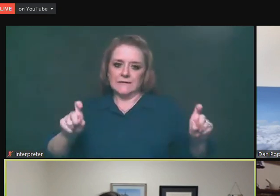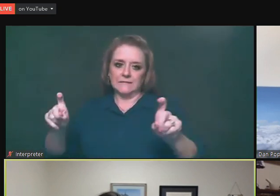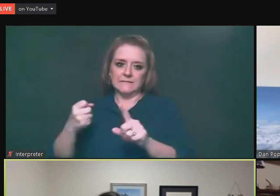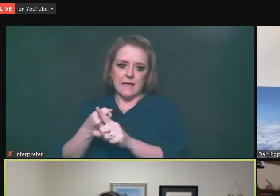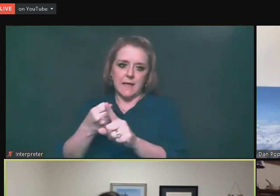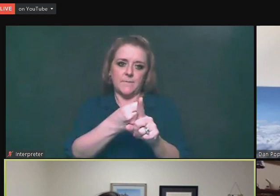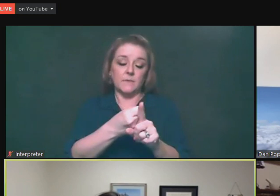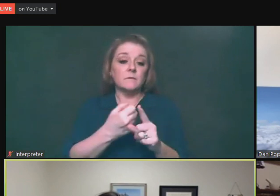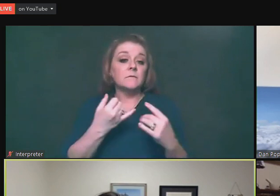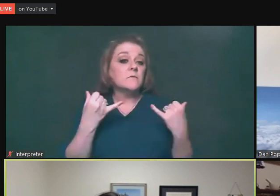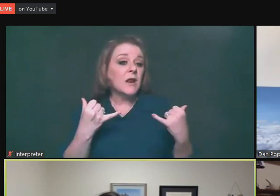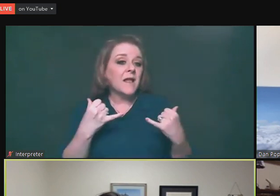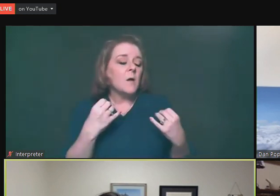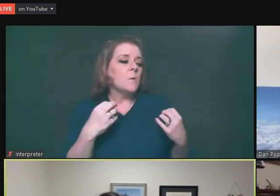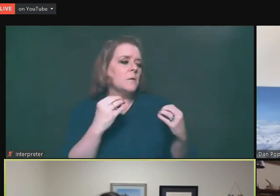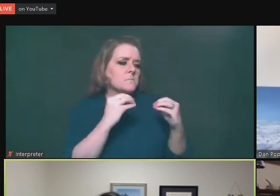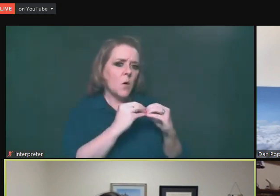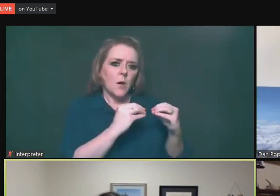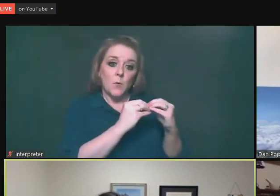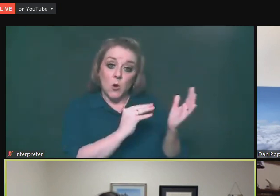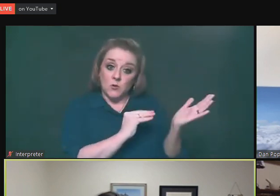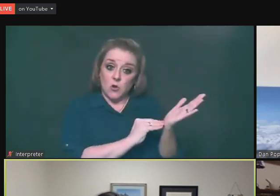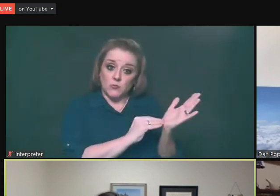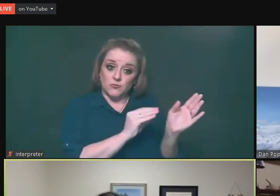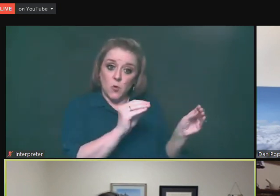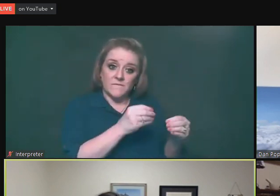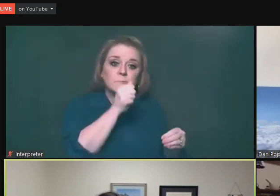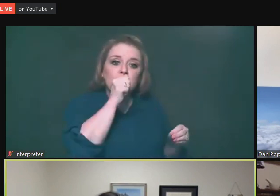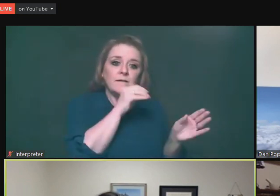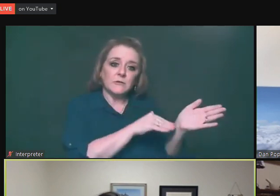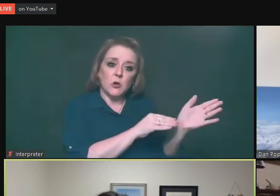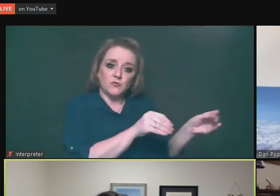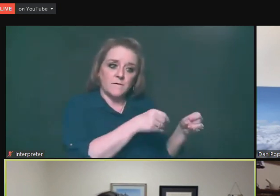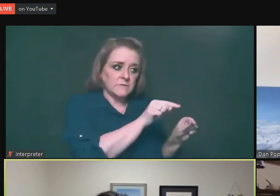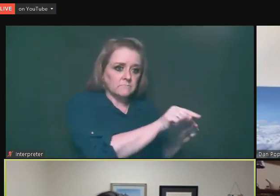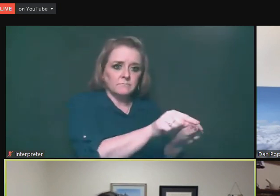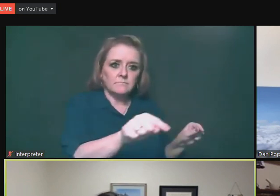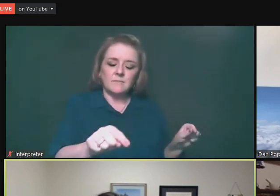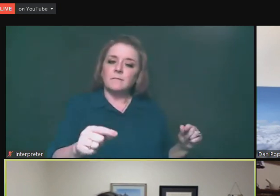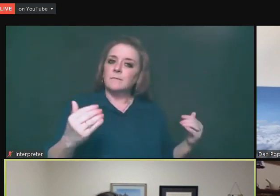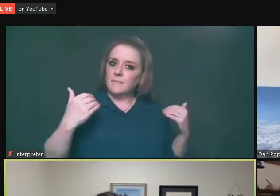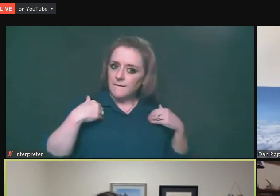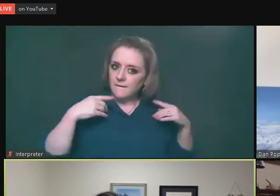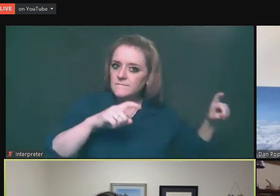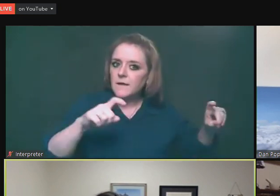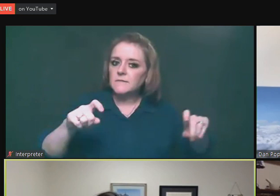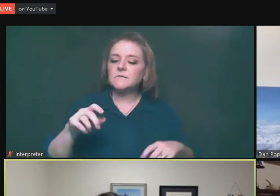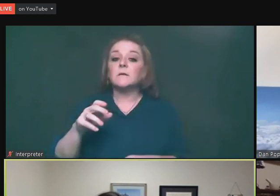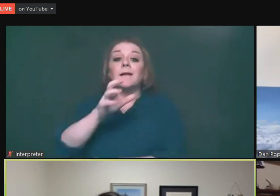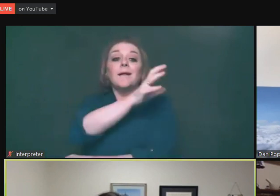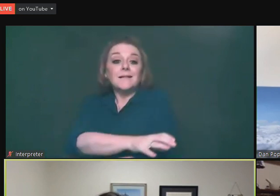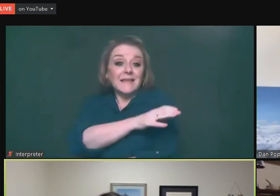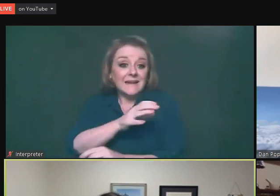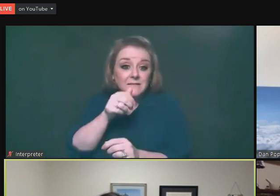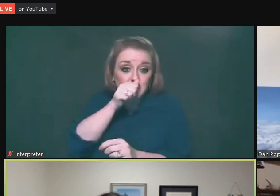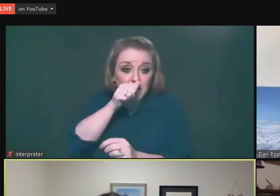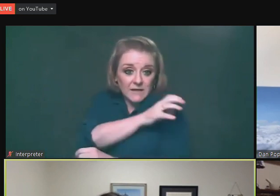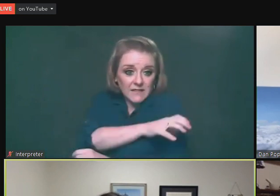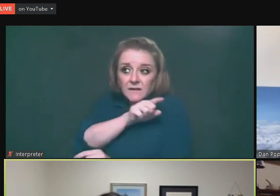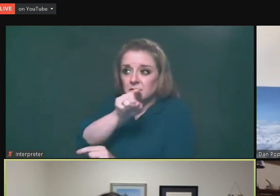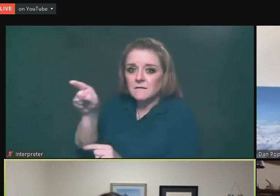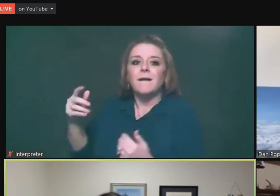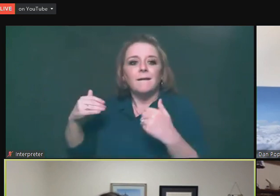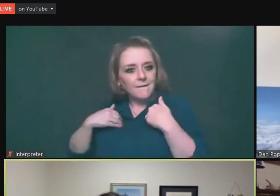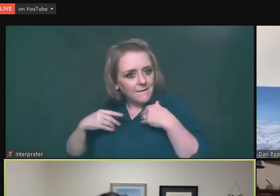more doctors' offices and community clinics starting to have access to testing where they